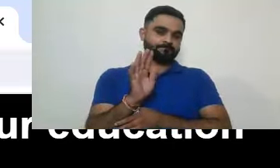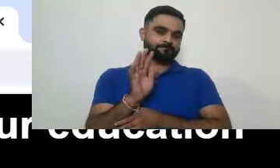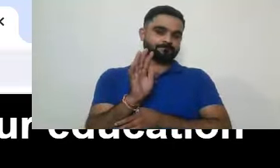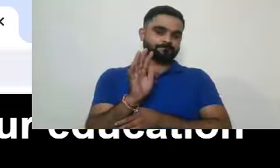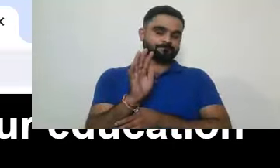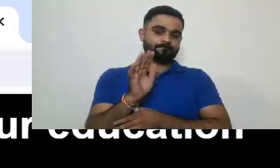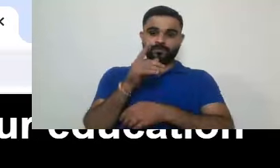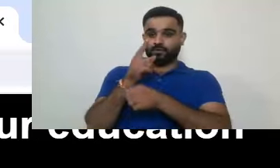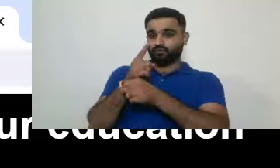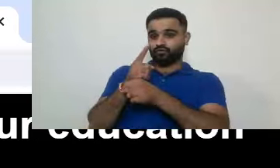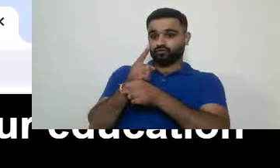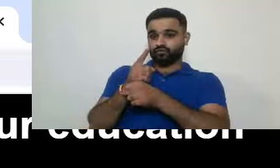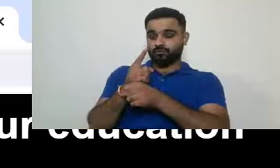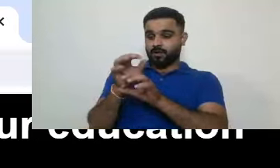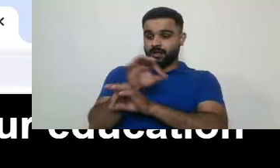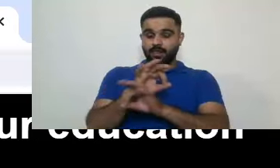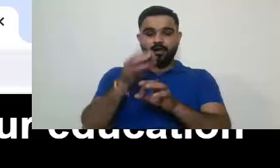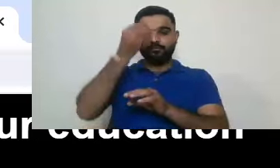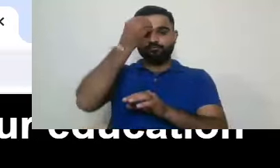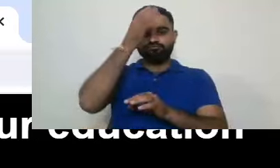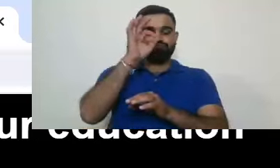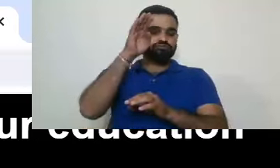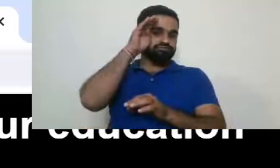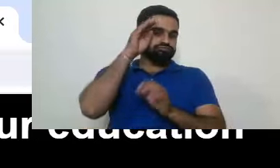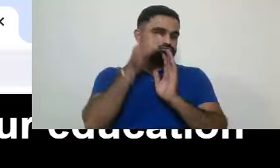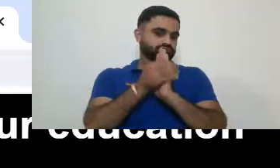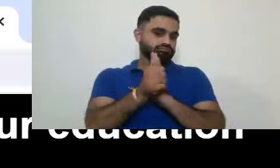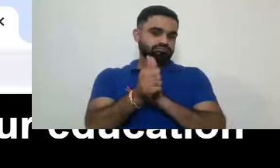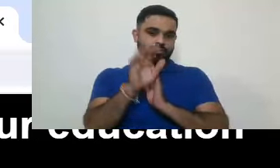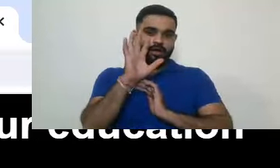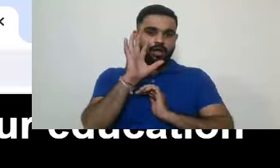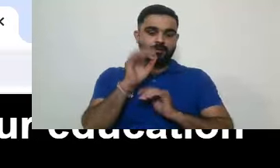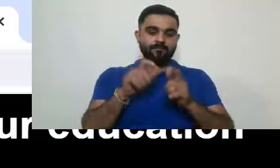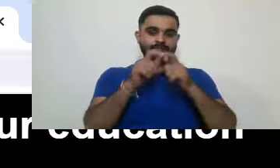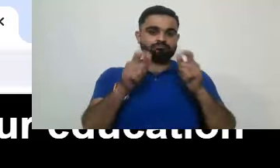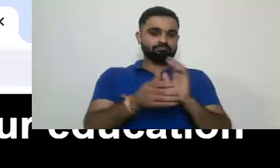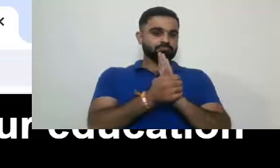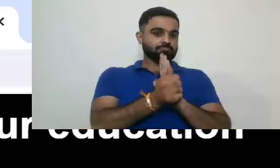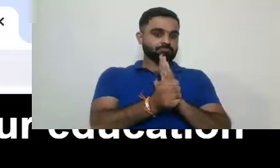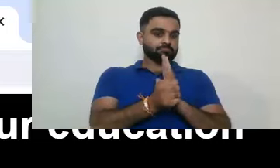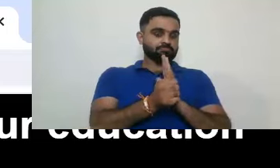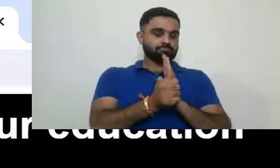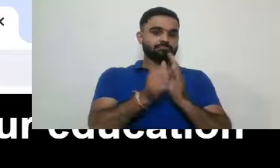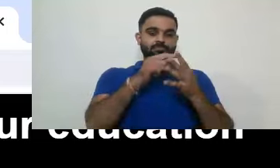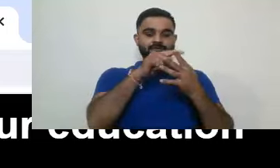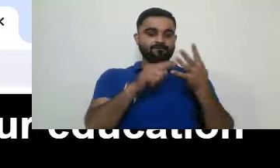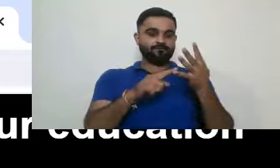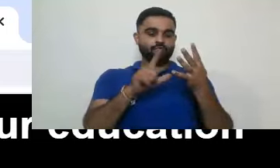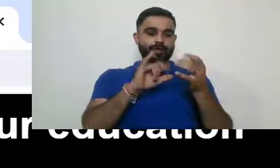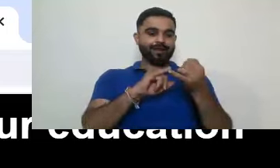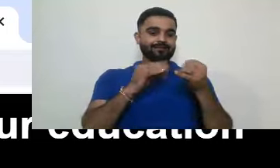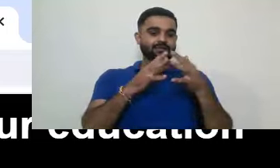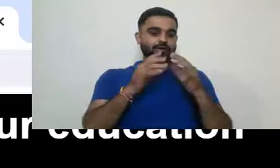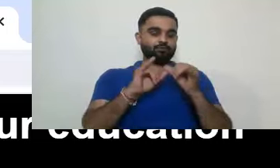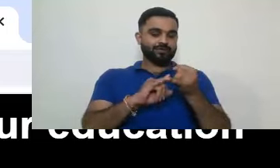The teachers here are well aware of the listening skill being an important foundation skill out of the 4 LSRW